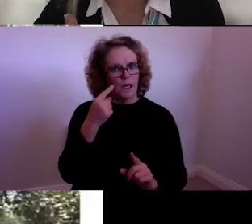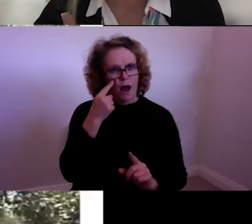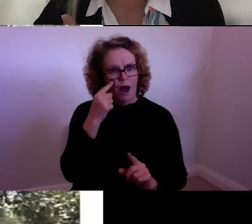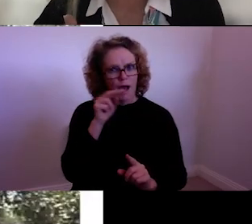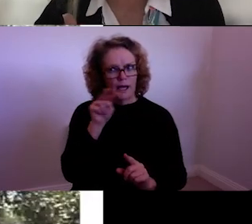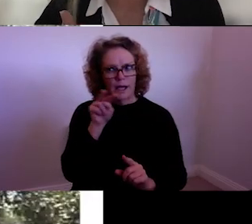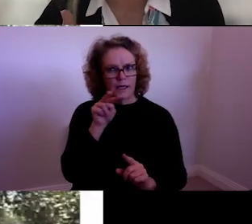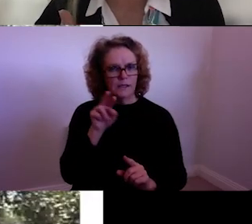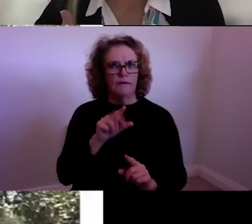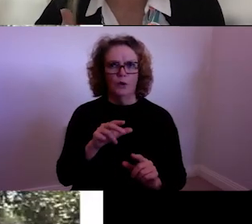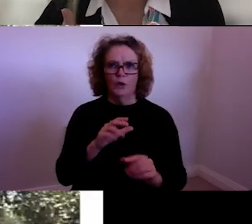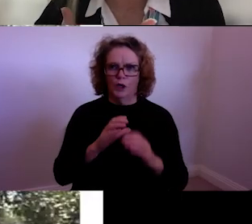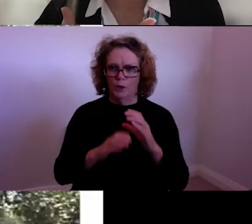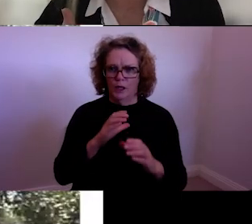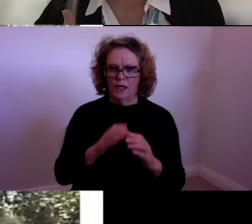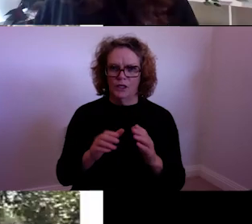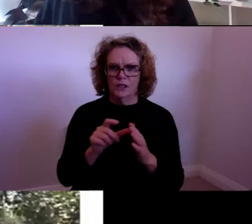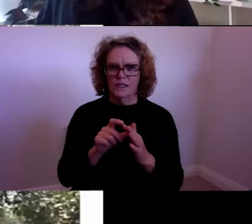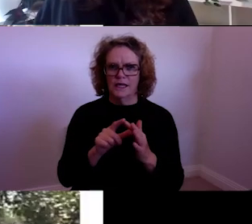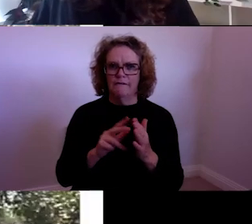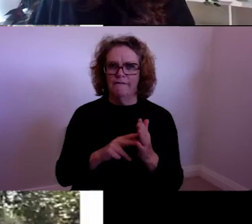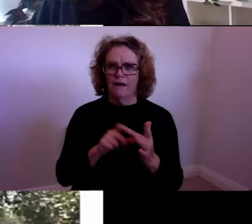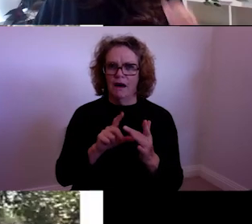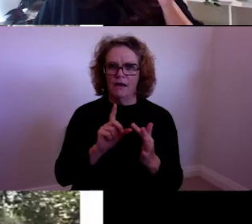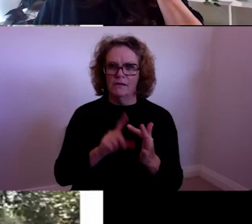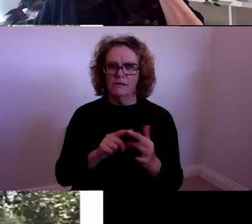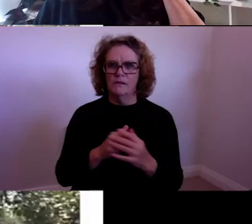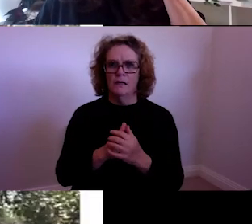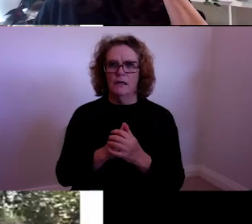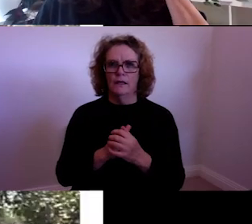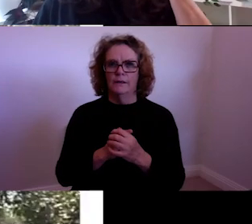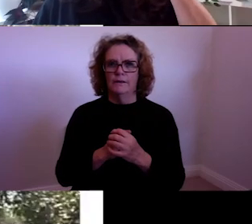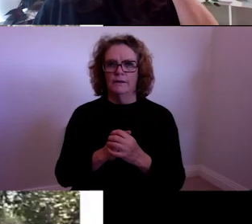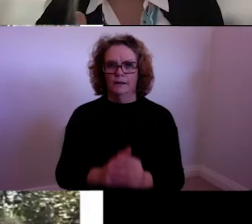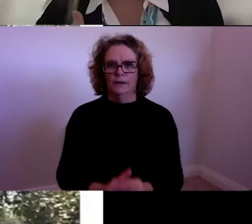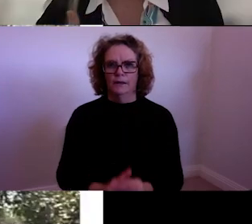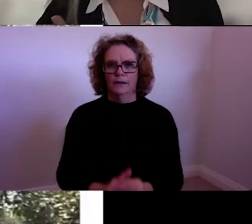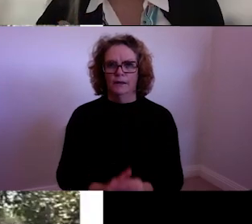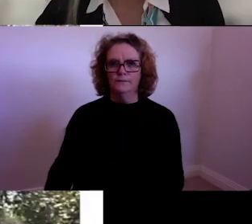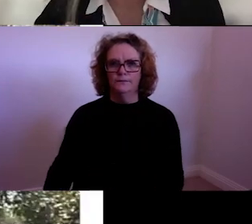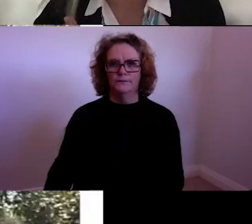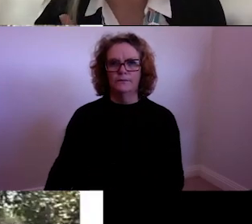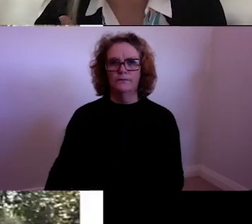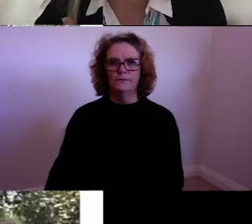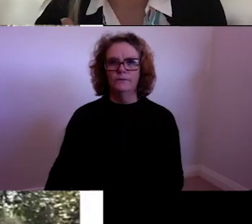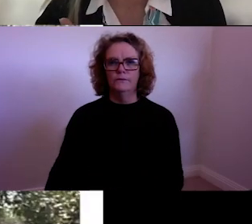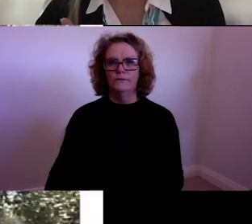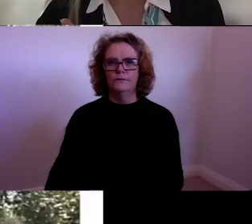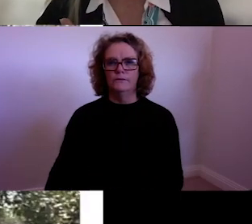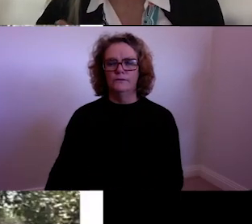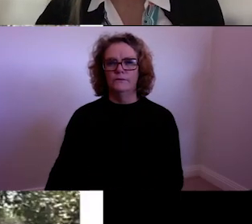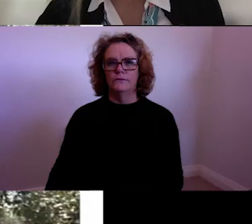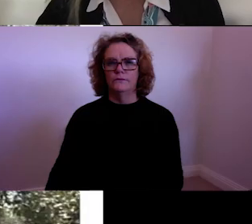communication devices. That's right, Susan? Yeah, yeah. Does she use her device when